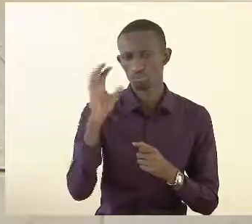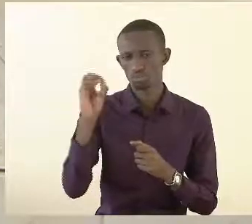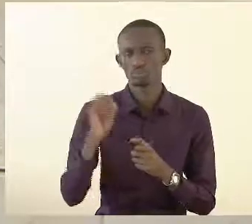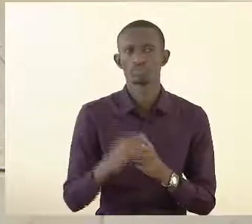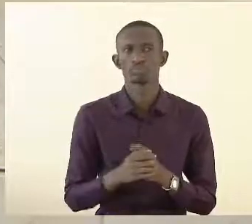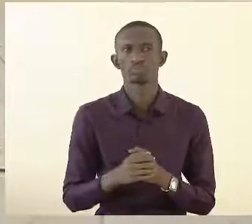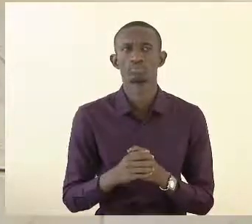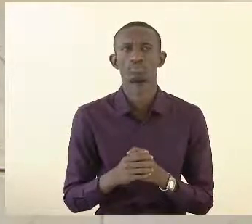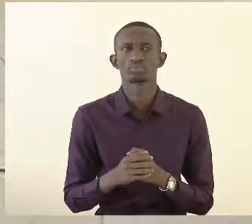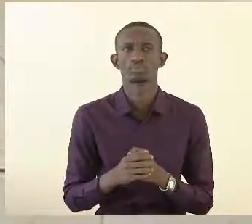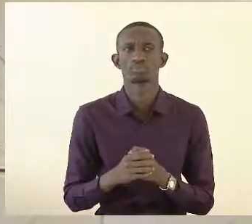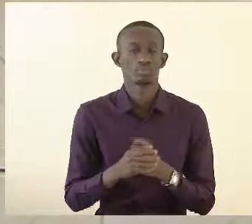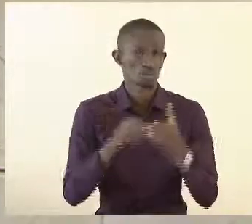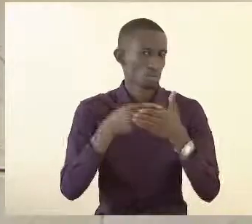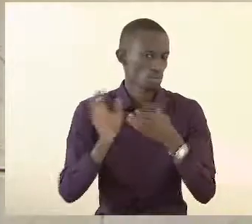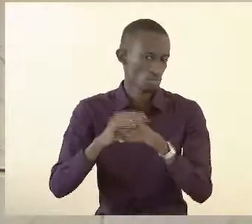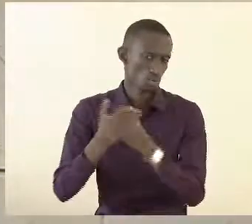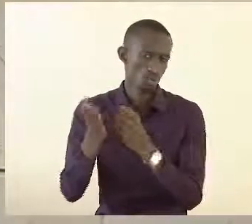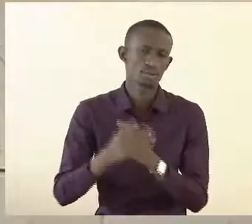H2O, we produce